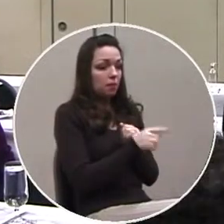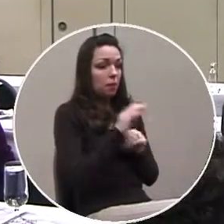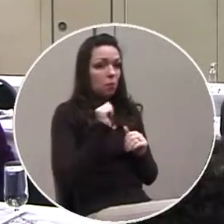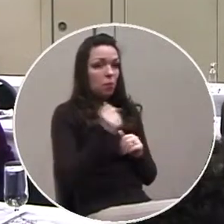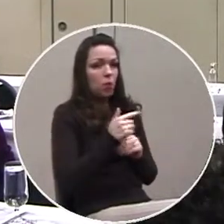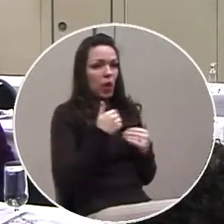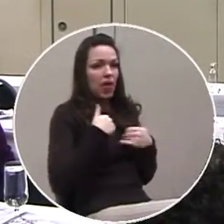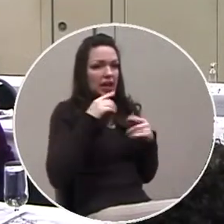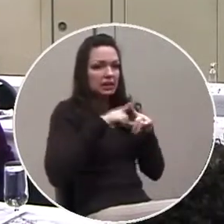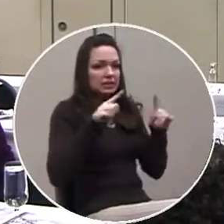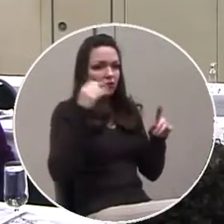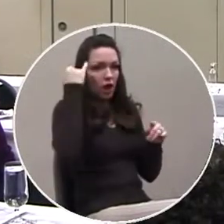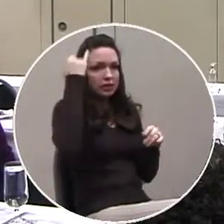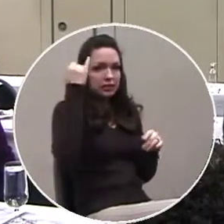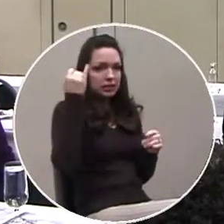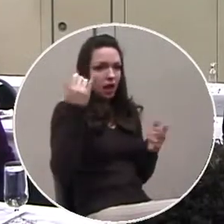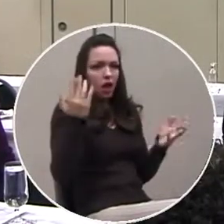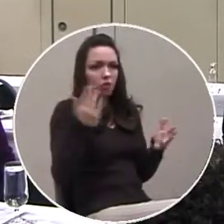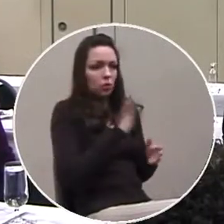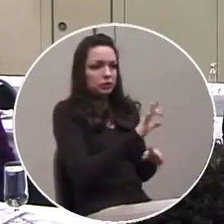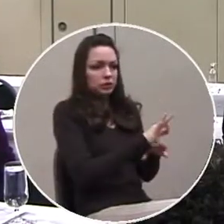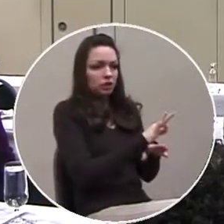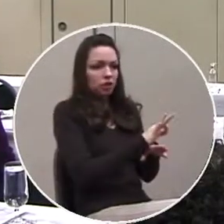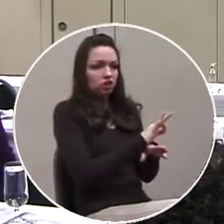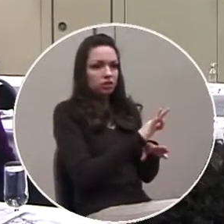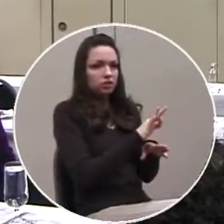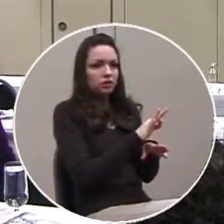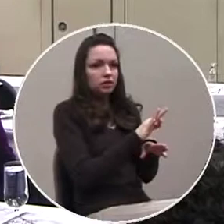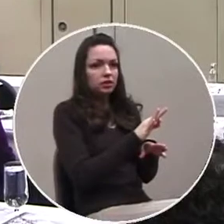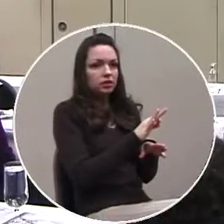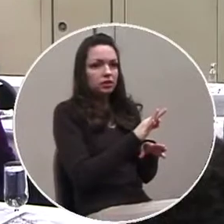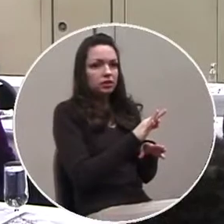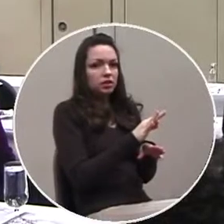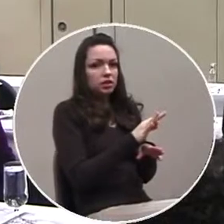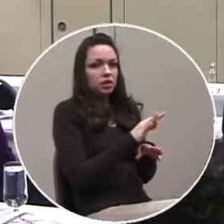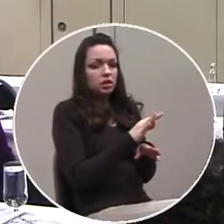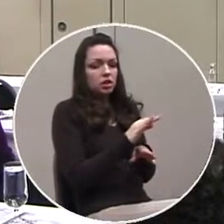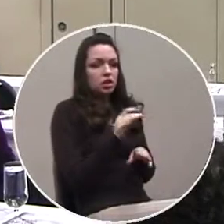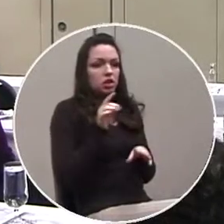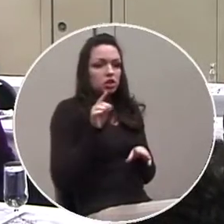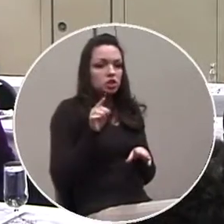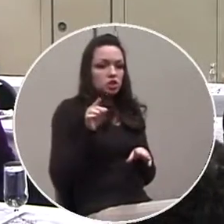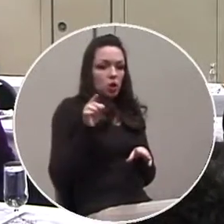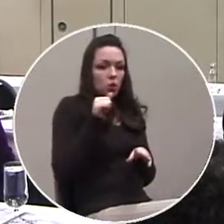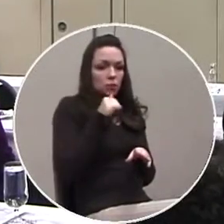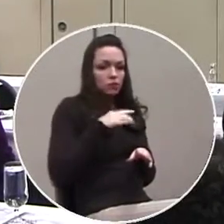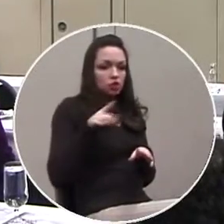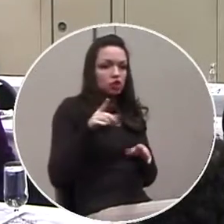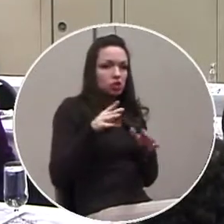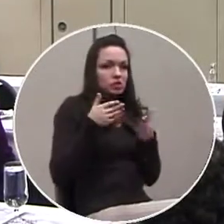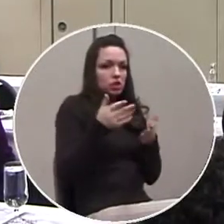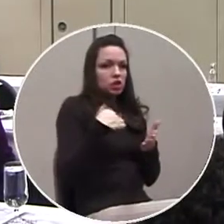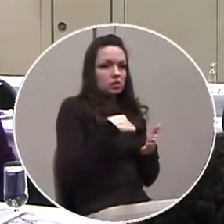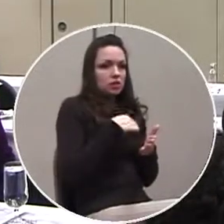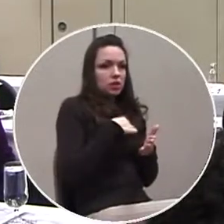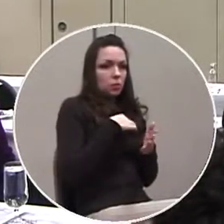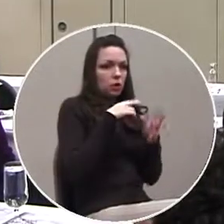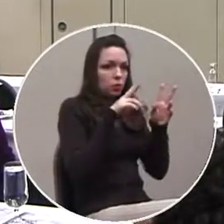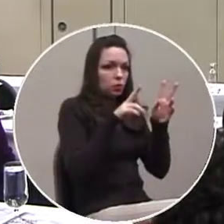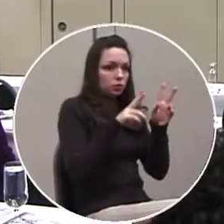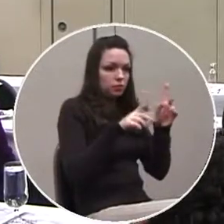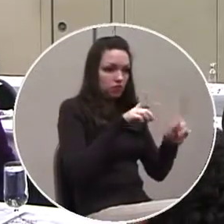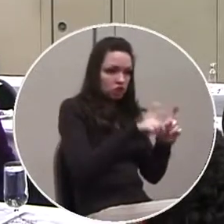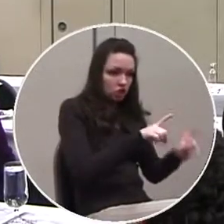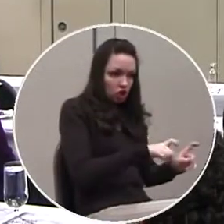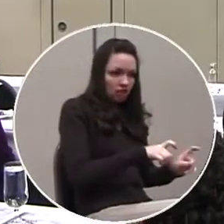a different idea of what his function was. So Raven suggested we go back and we did the survey to kind of figure it out, and we kind of